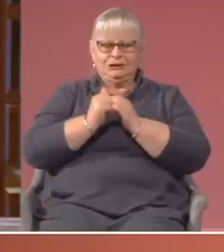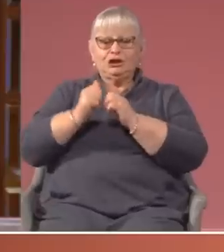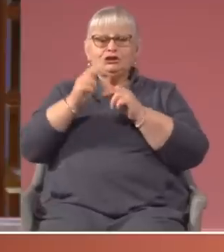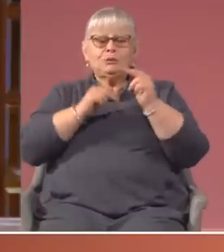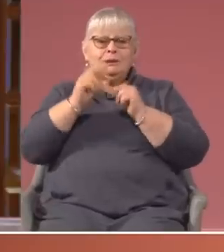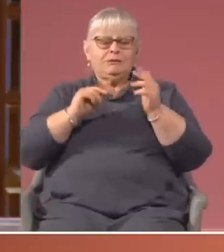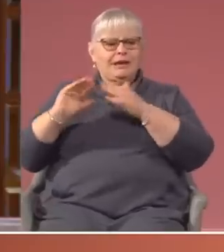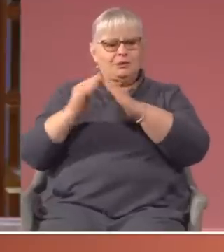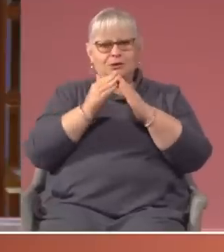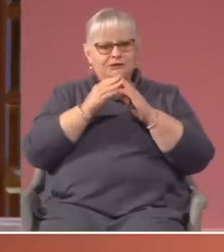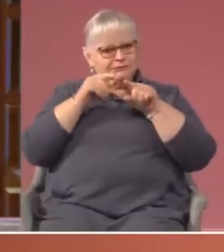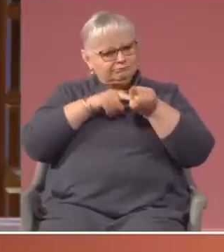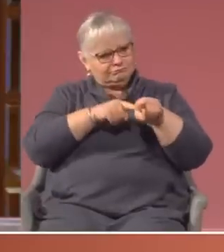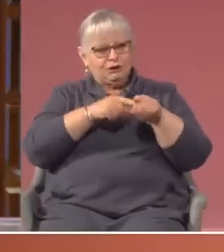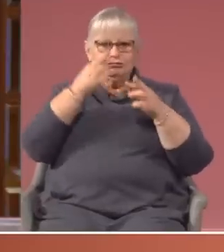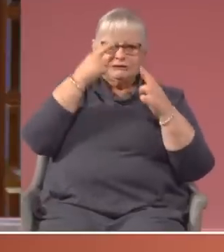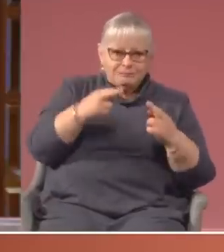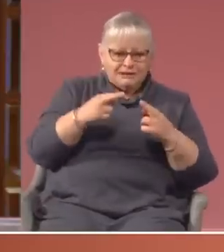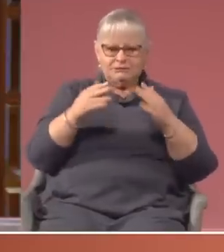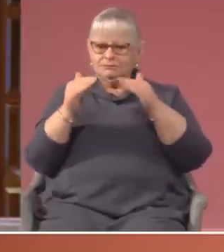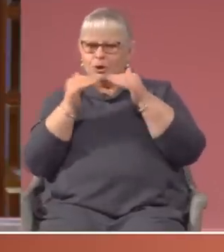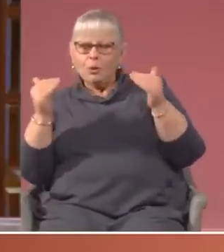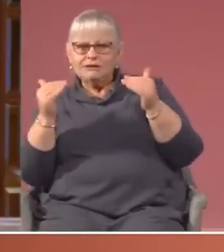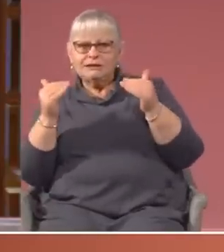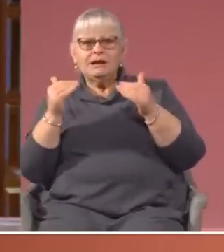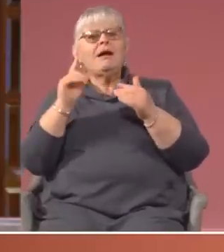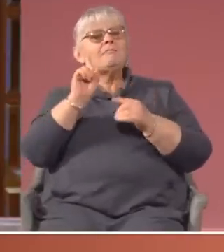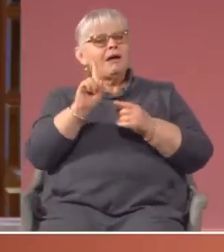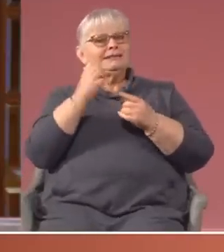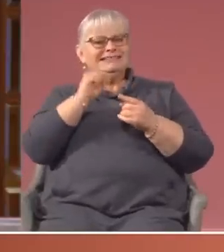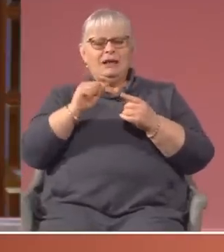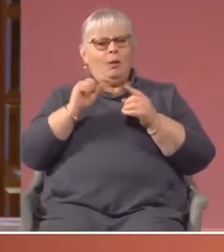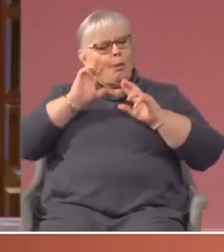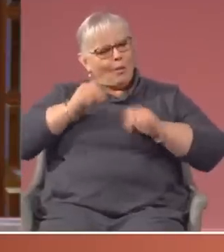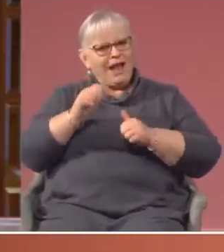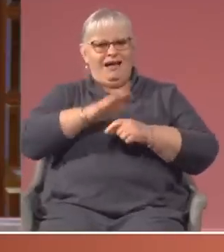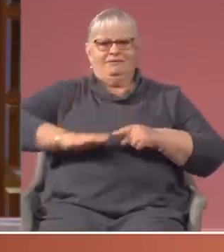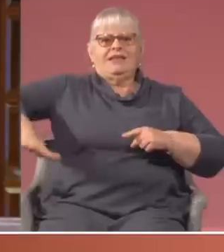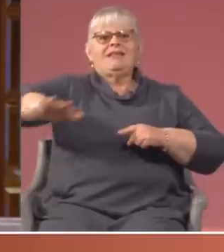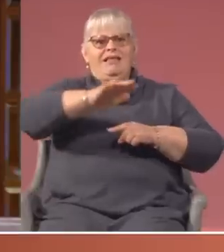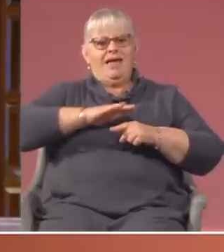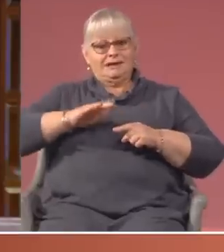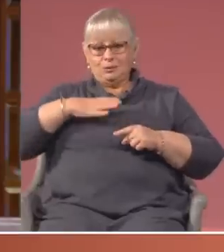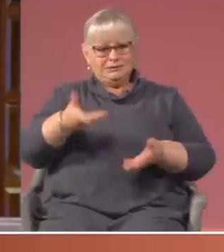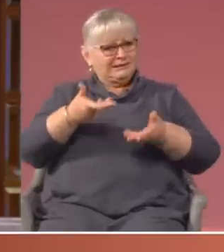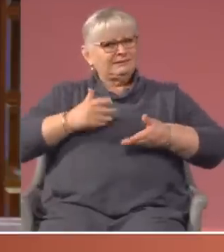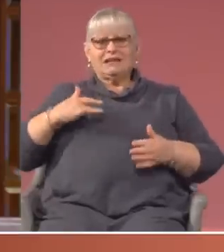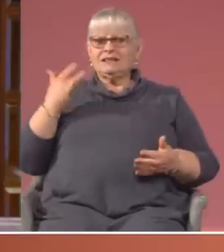on respect and equality, while also maintaining the health of the land that sustains us.